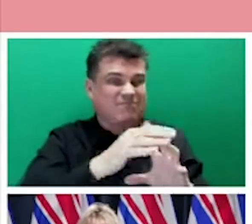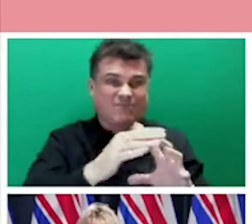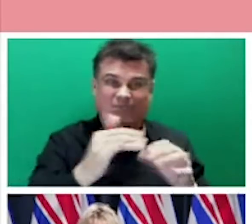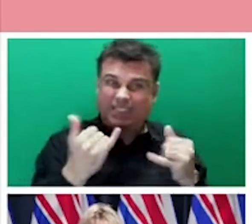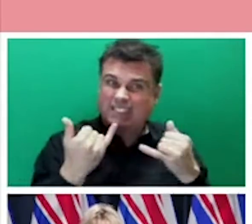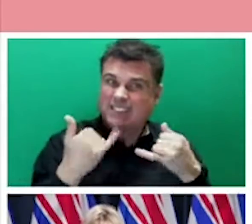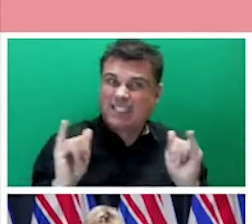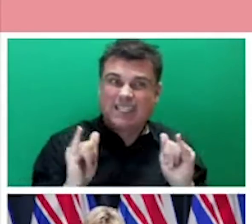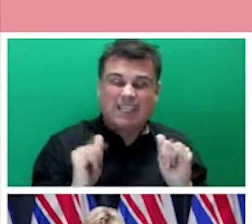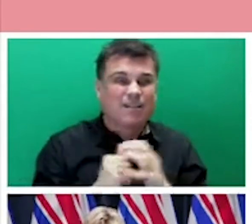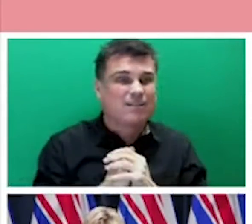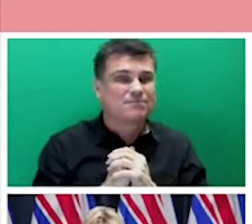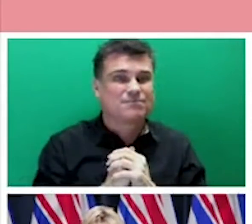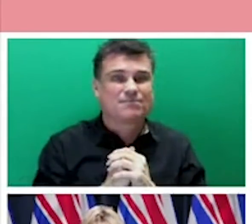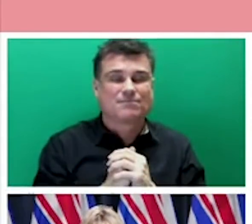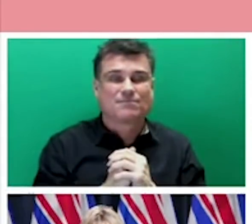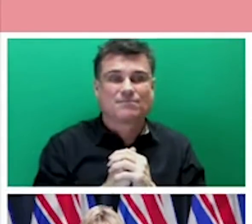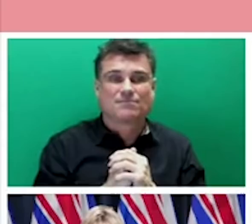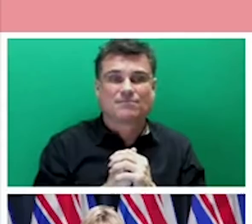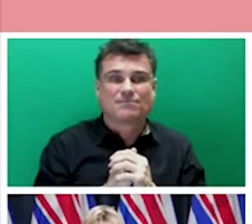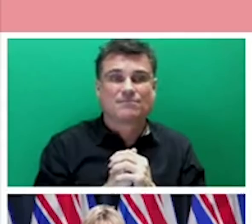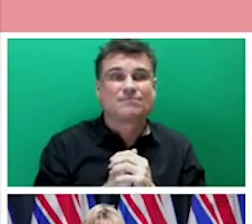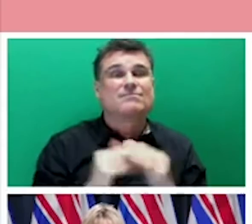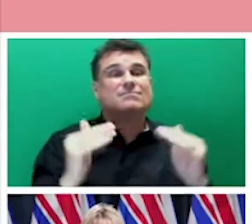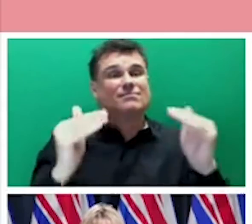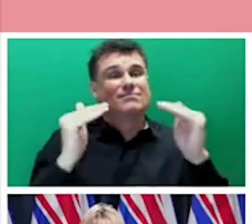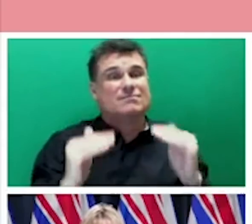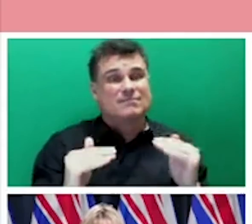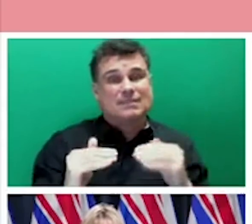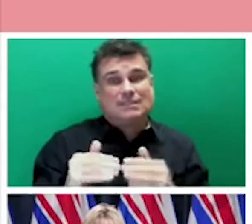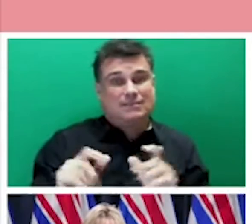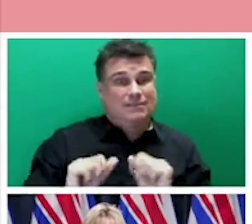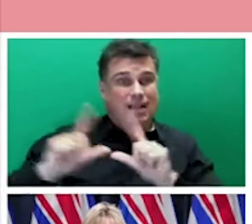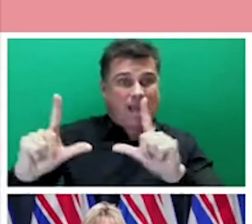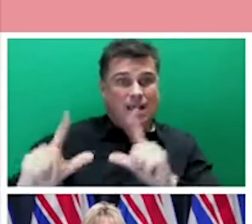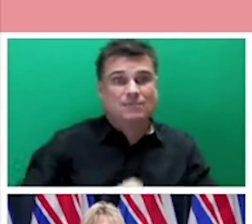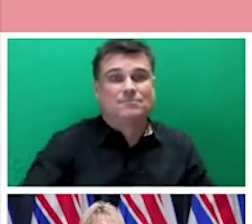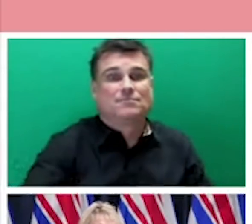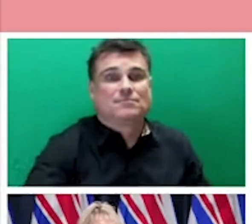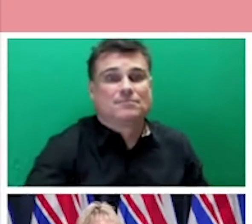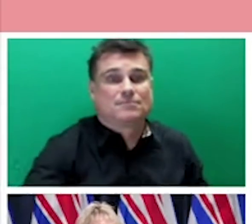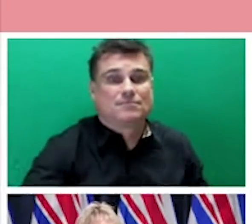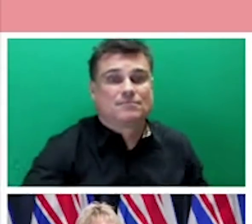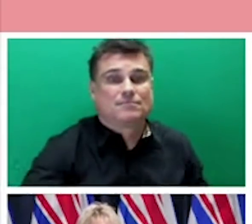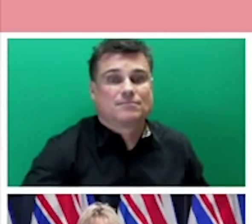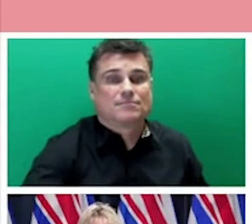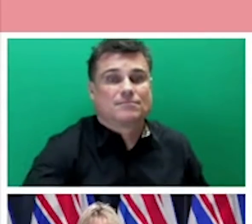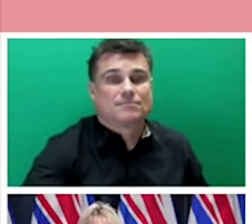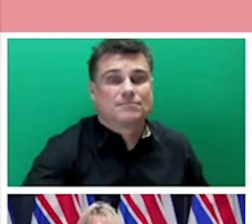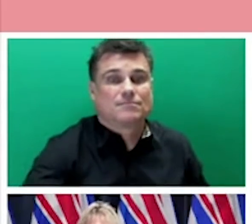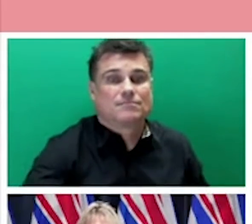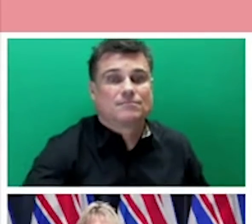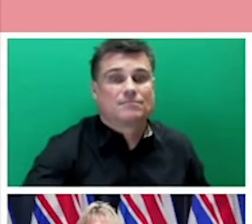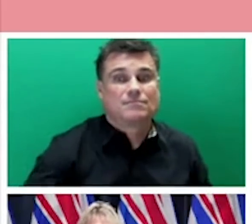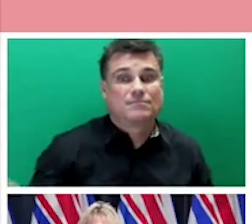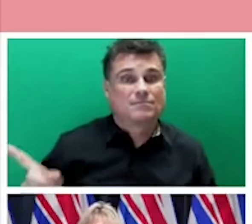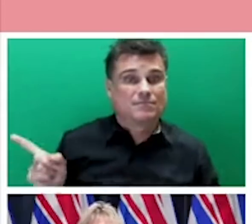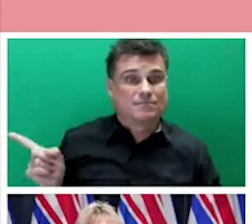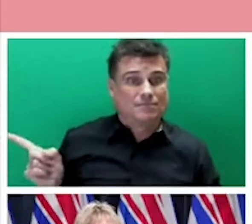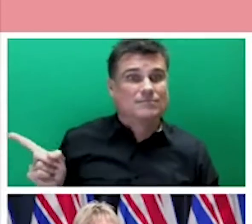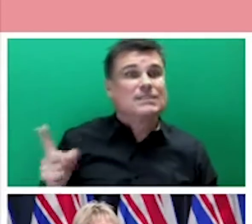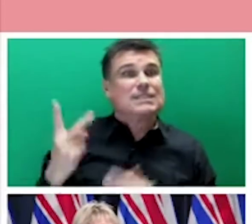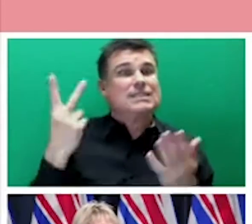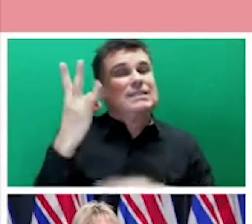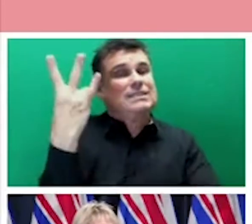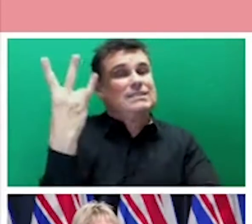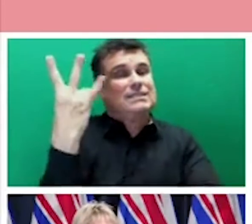other information I'll show you here is our case counts, what we call our 7-day average. And that is a measure